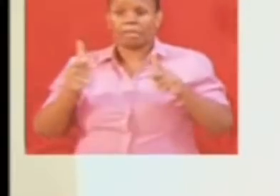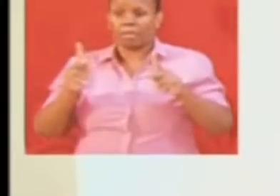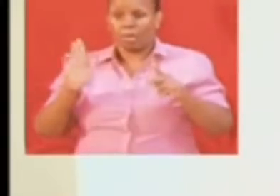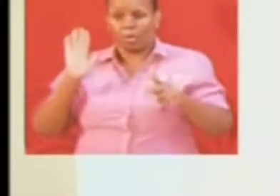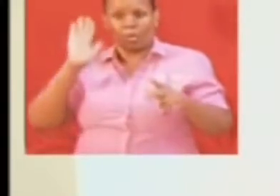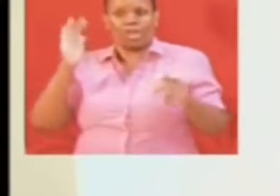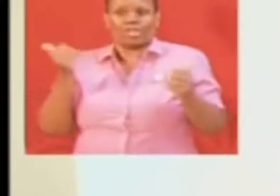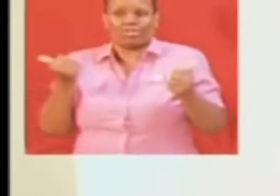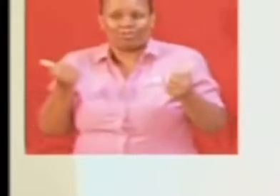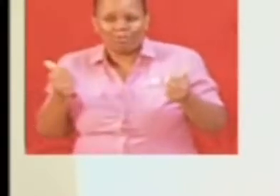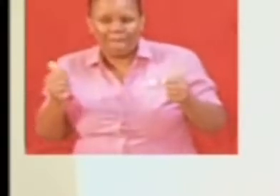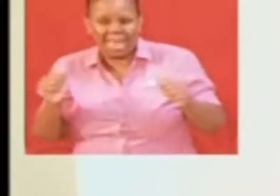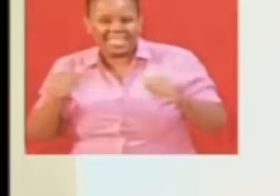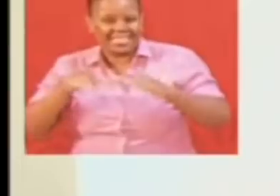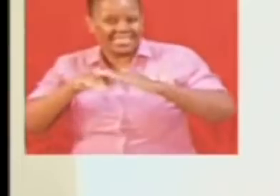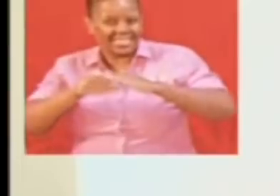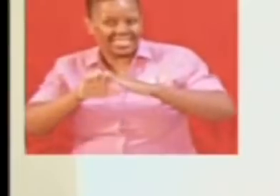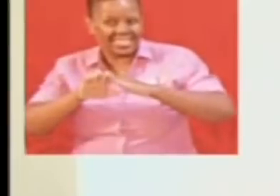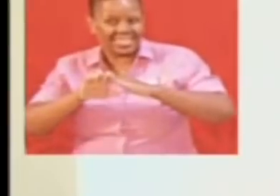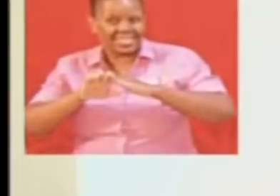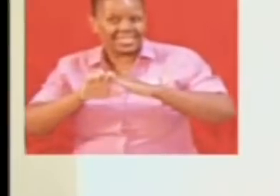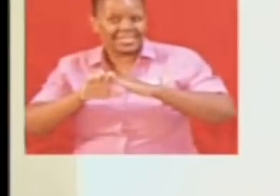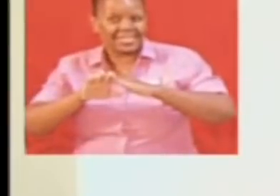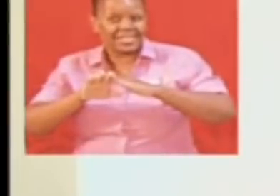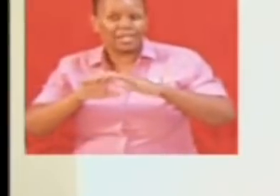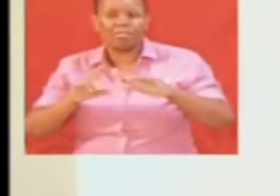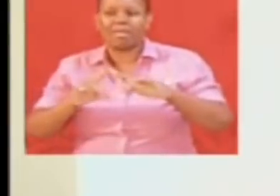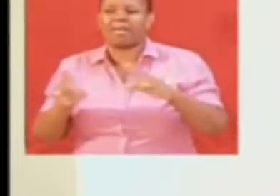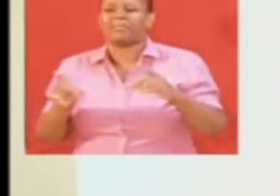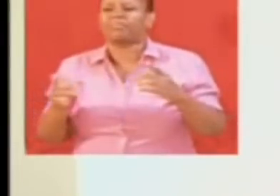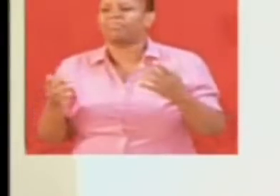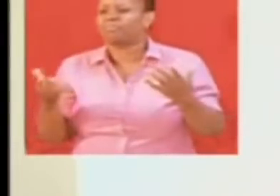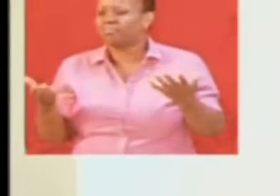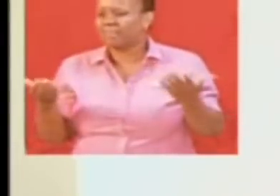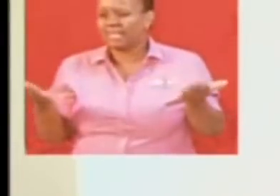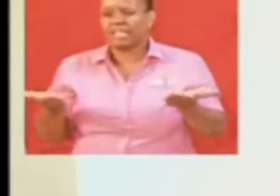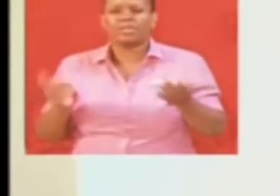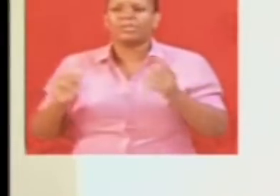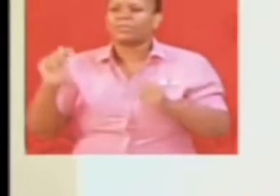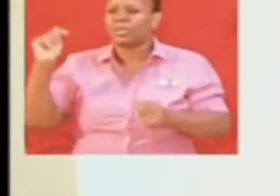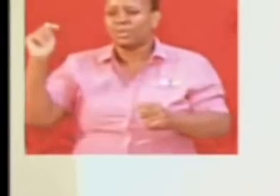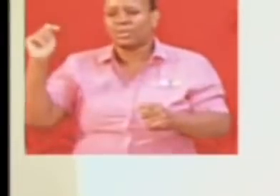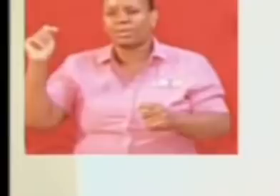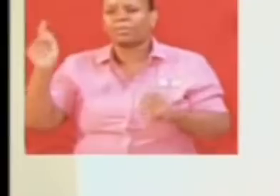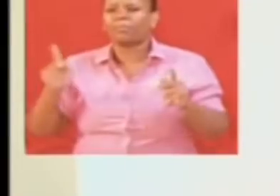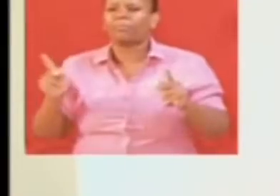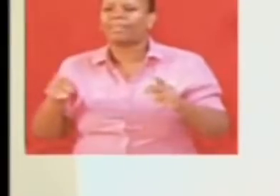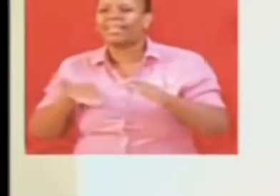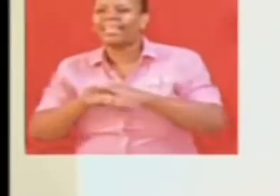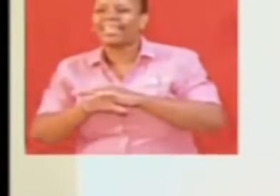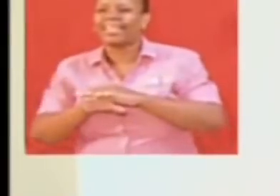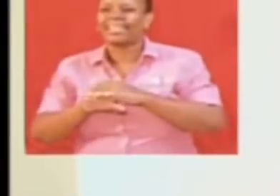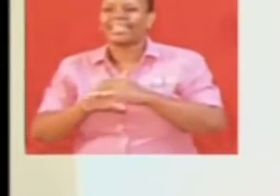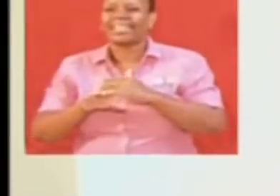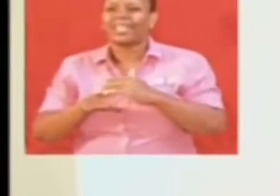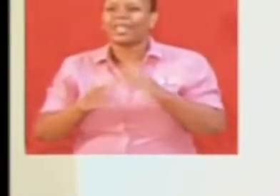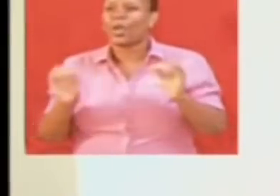if we had unchecked migration, well, anybody can walk through anywhere and come in. That is not happening. We